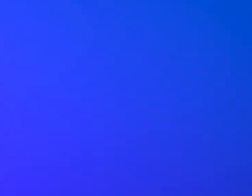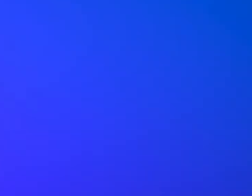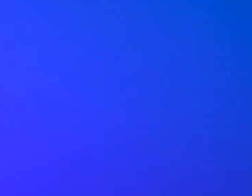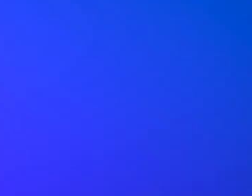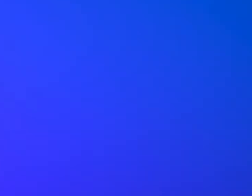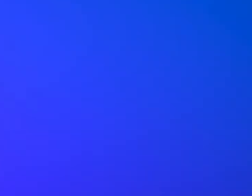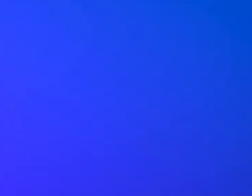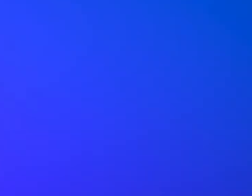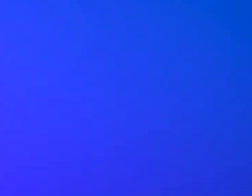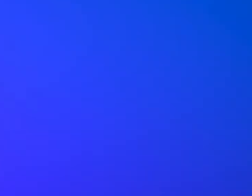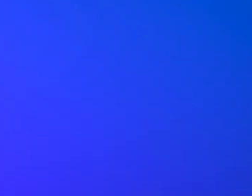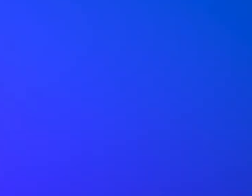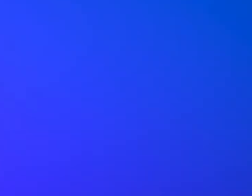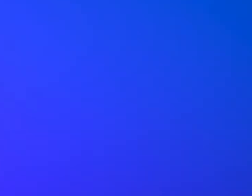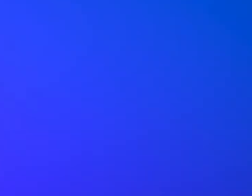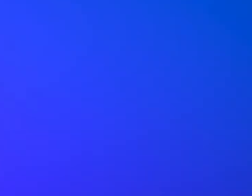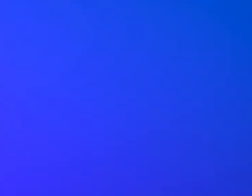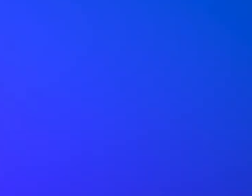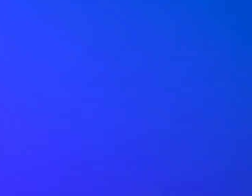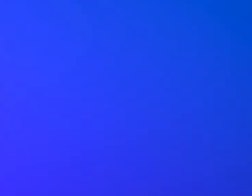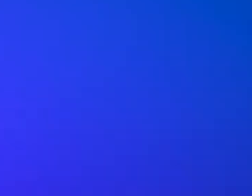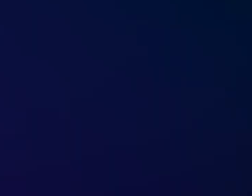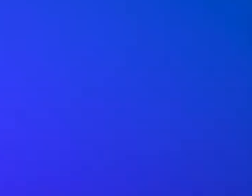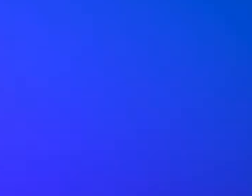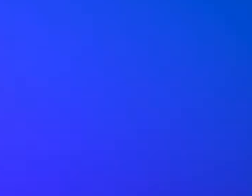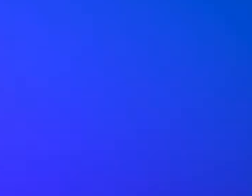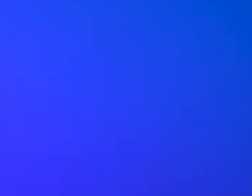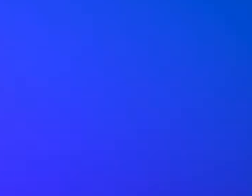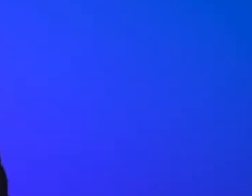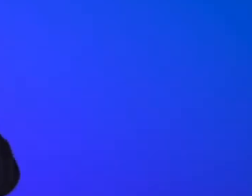emotional regulation or coping skills.